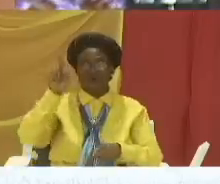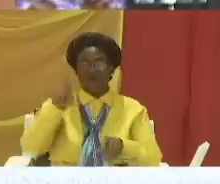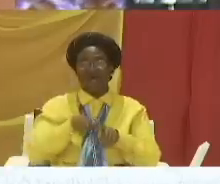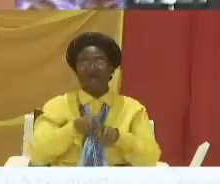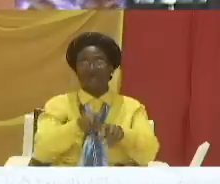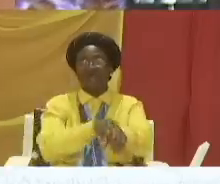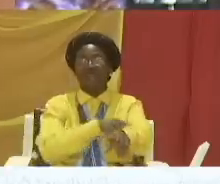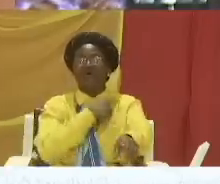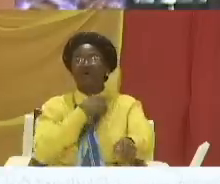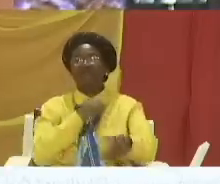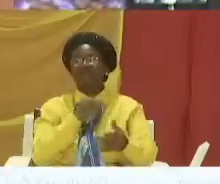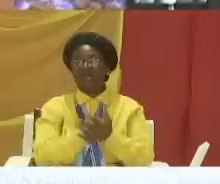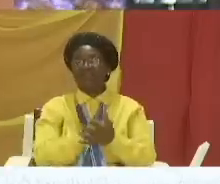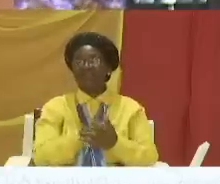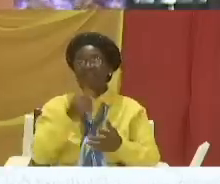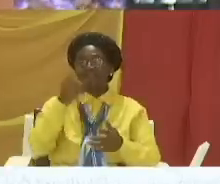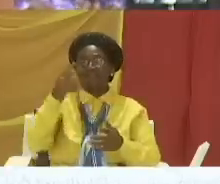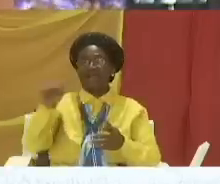the Lord will allow me to